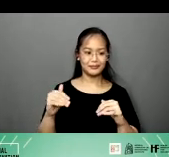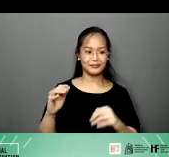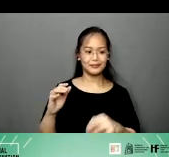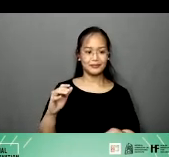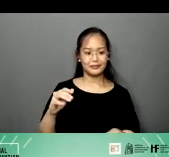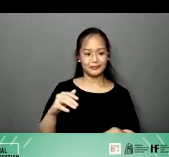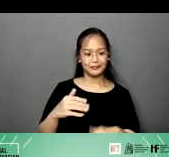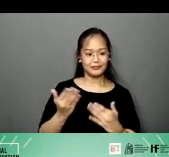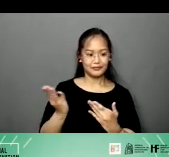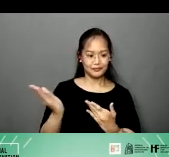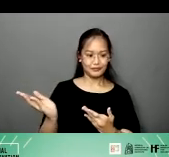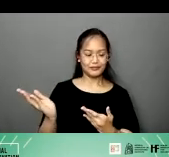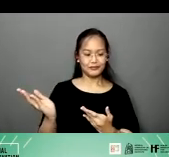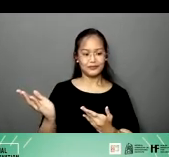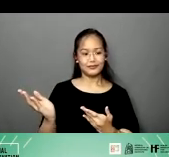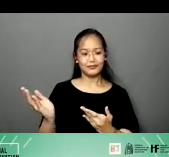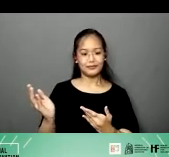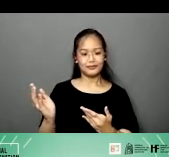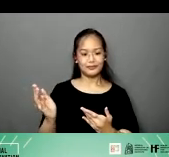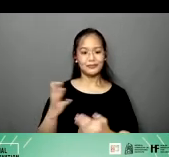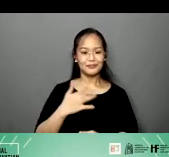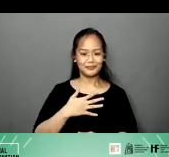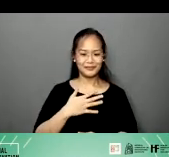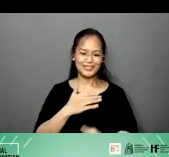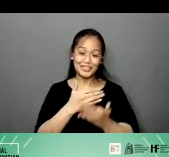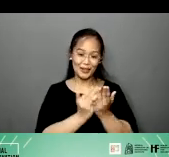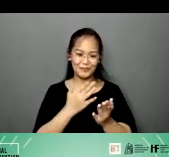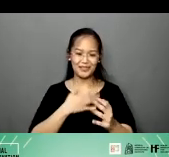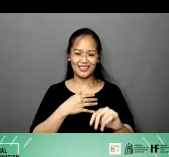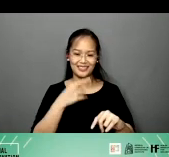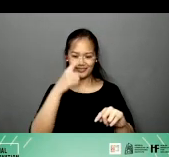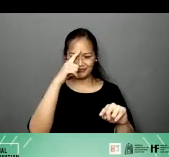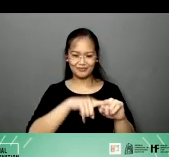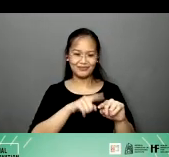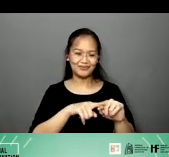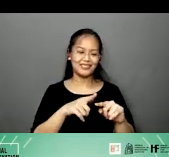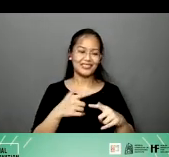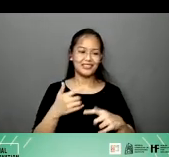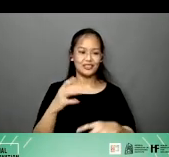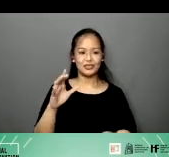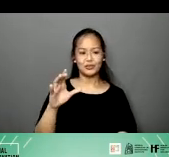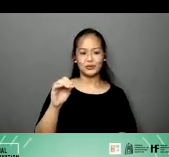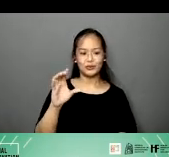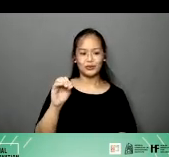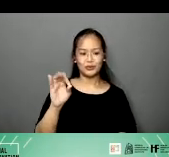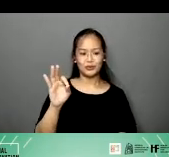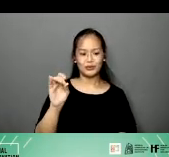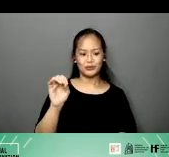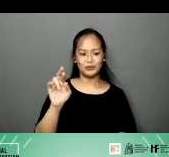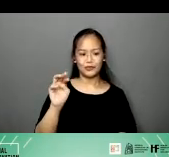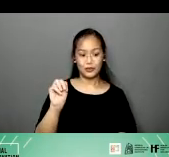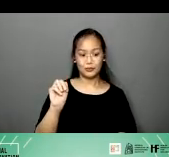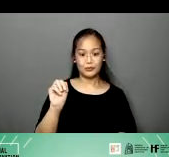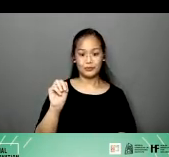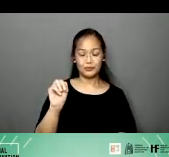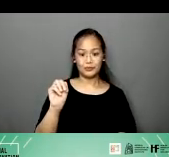These ones next are actually some of my favorite. First is cocoa form. So in cocoa form, if you're familiar